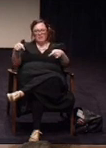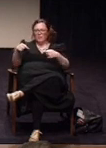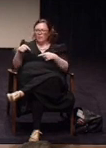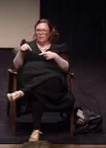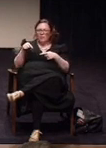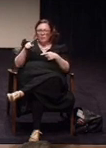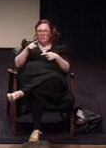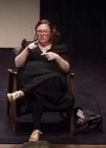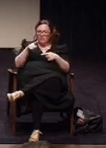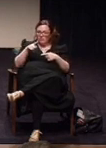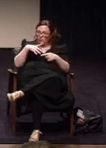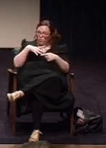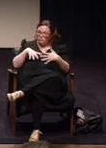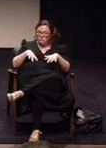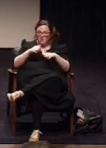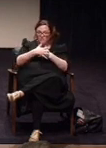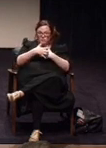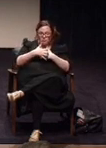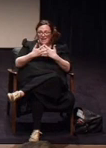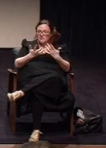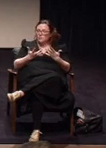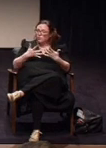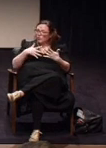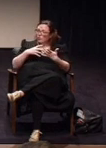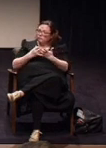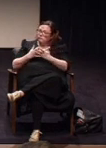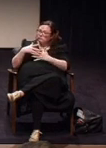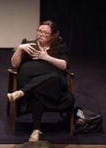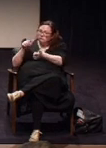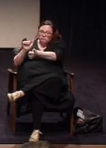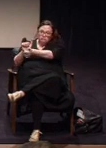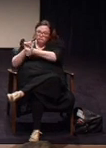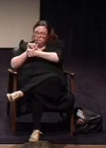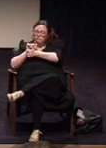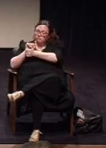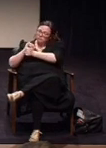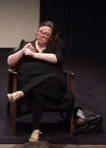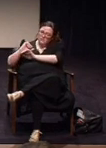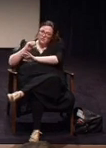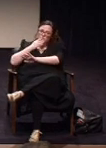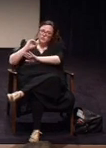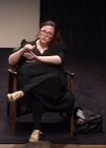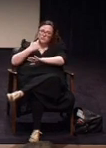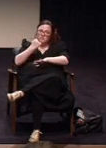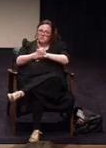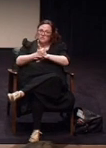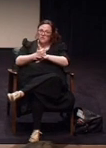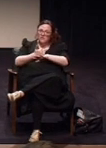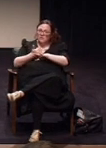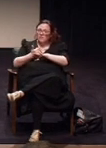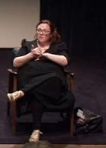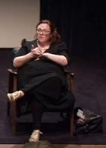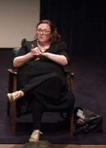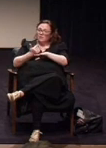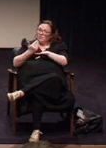choose if you want to start from scratch or not. And if not, I mean, there are there are certainly partners you can team up